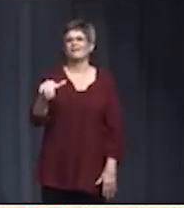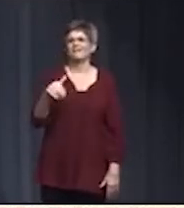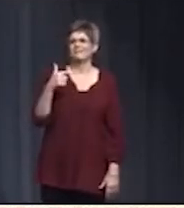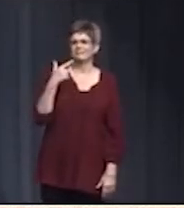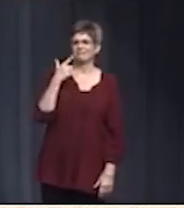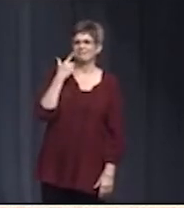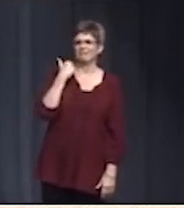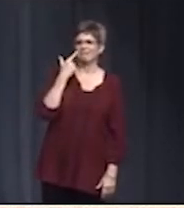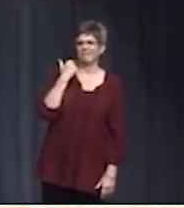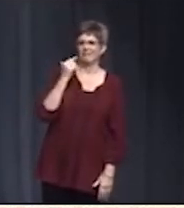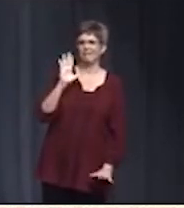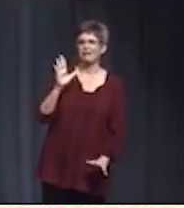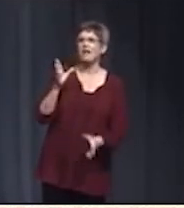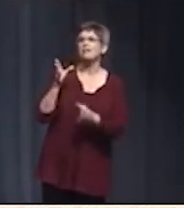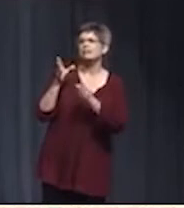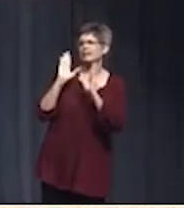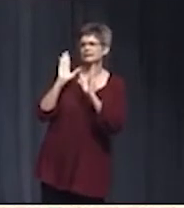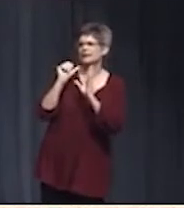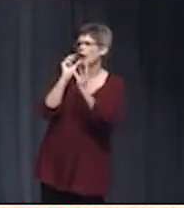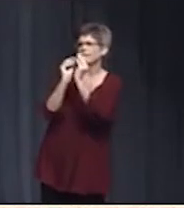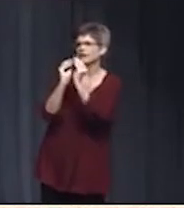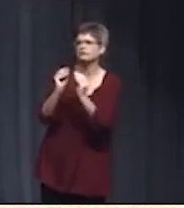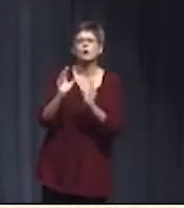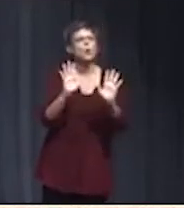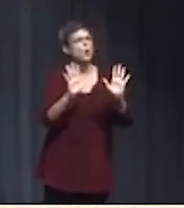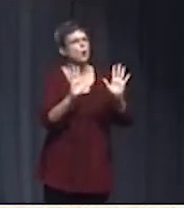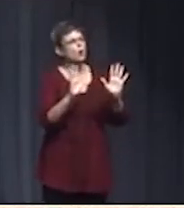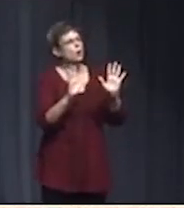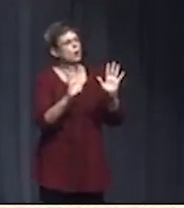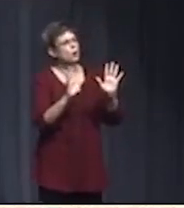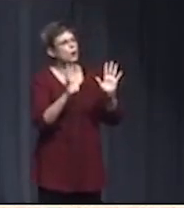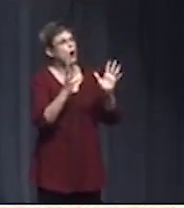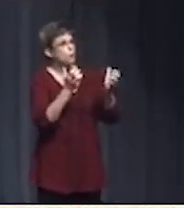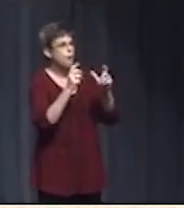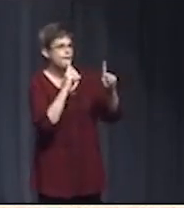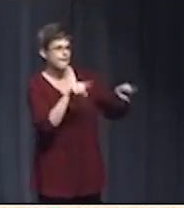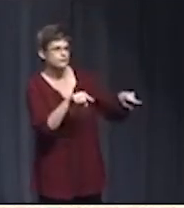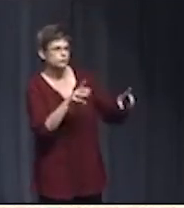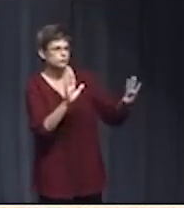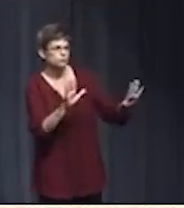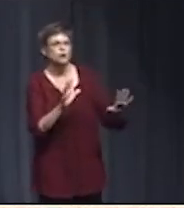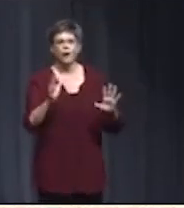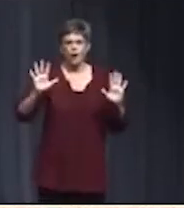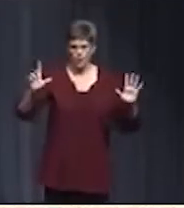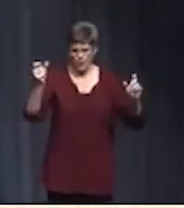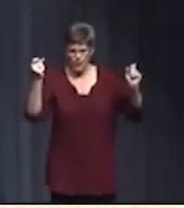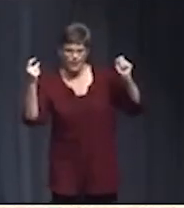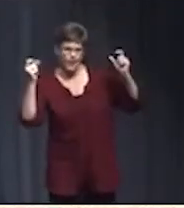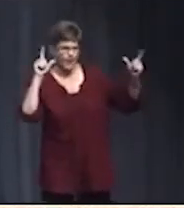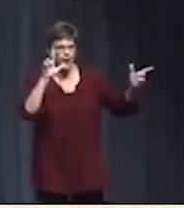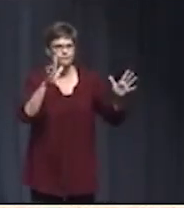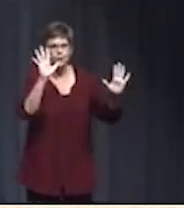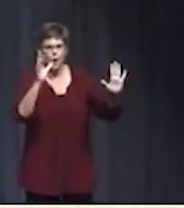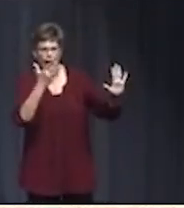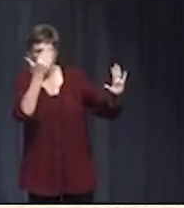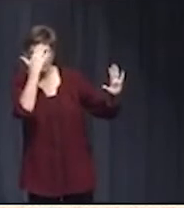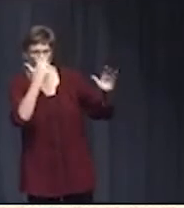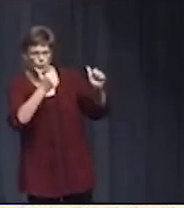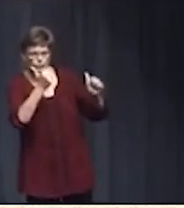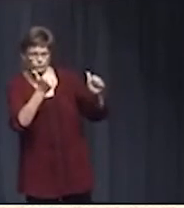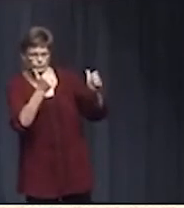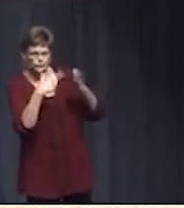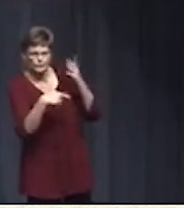you to listen. I don't need you to fix." Or she'll say, "No, I want an answer to this one." I said, "Okay, great. We'll go. At least I know what road to